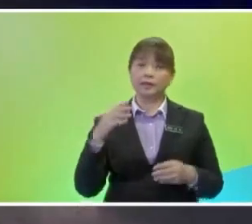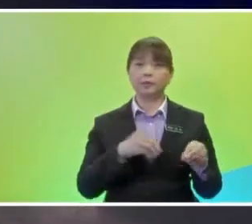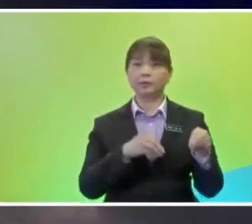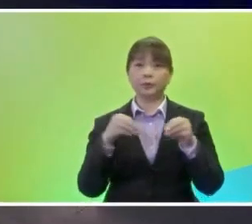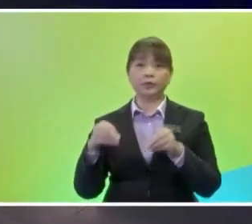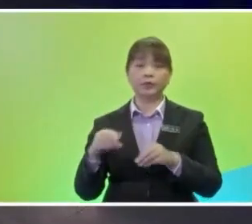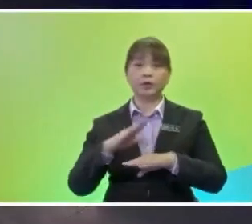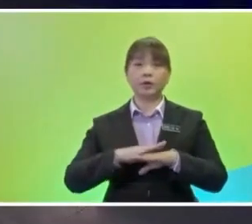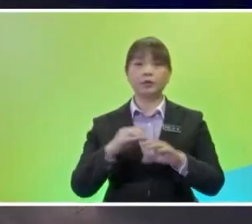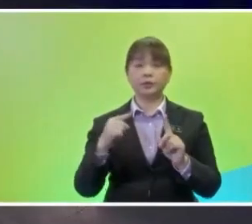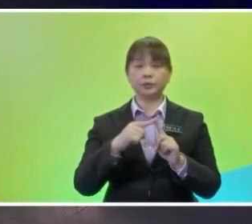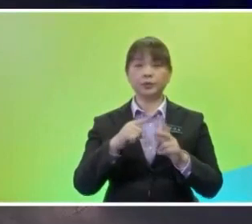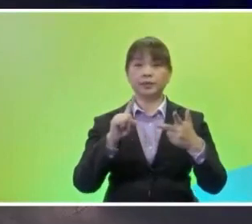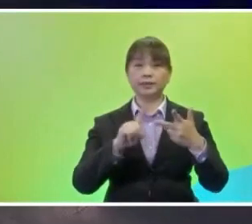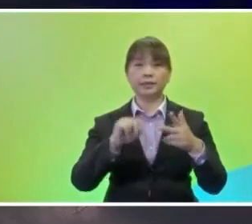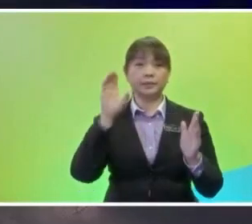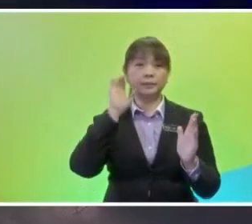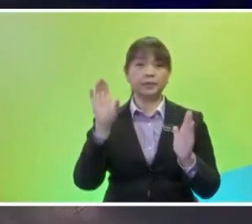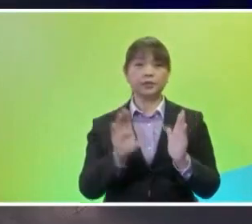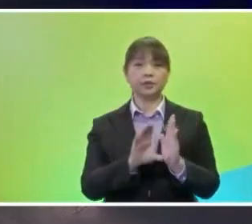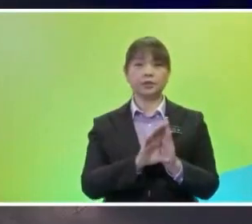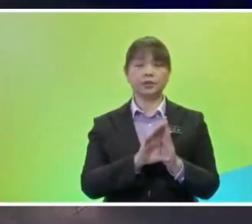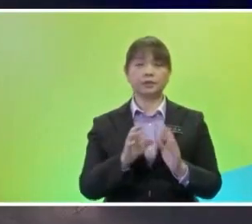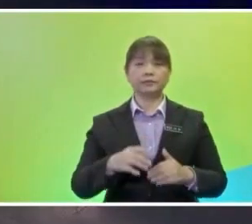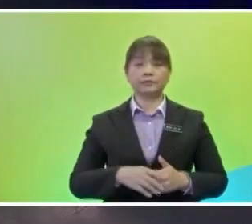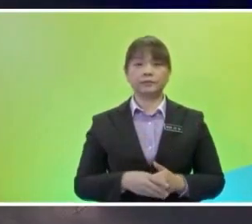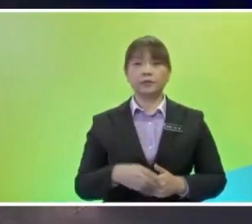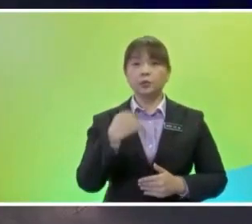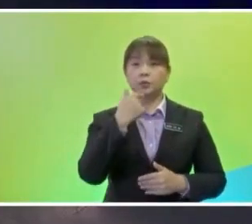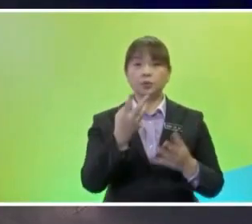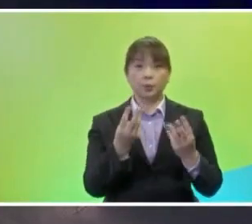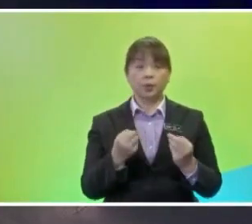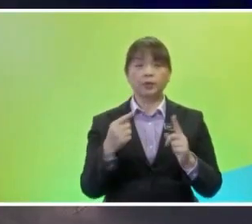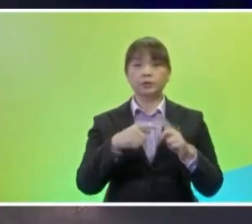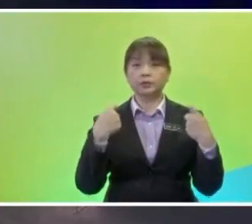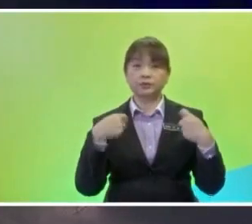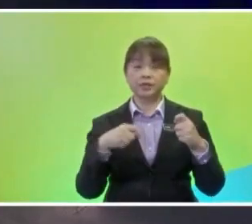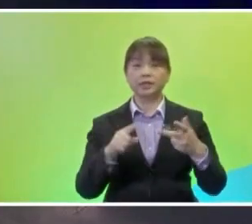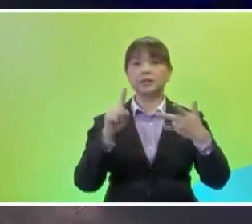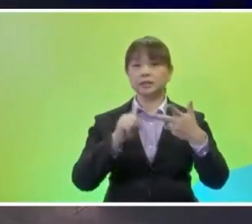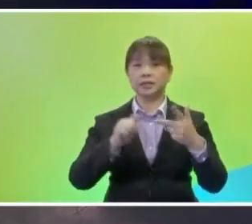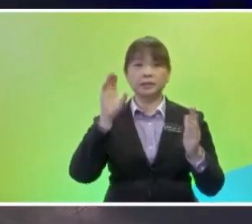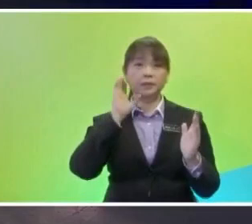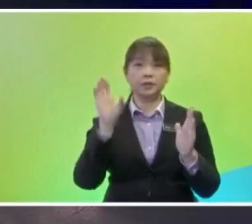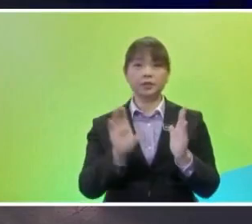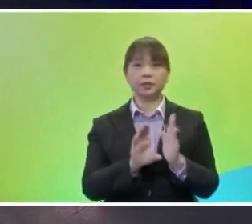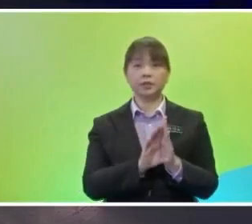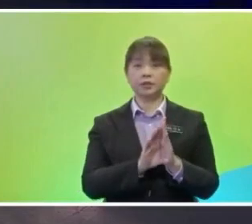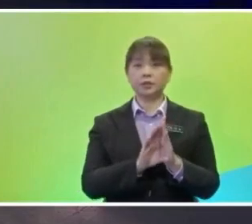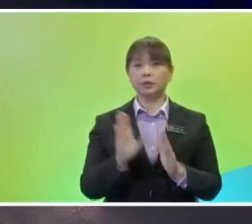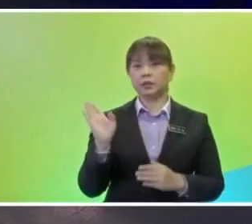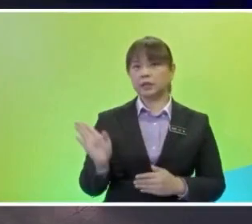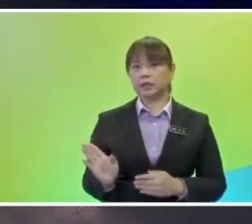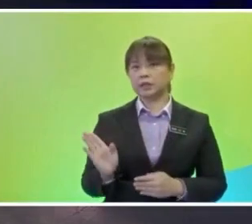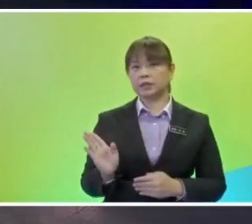third picture. All right. Who's the next? Third picture. Mm-hmm. Who wants to try the third picture? Sorry. The third picture. Wow.